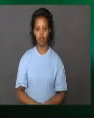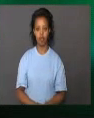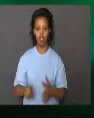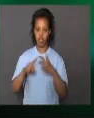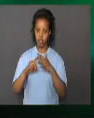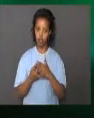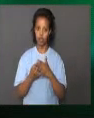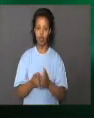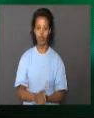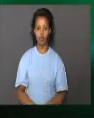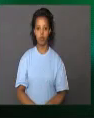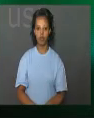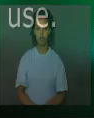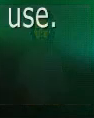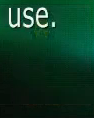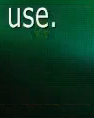Begin.